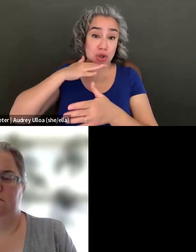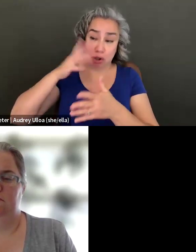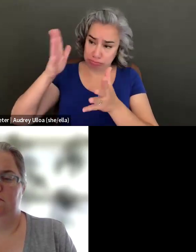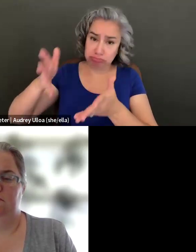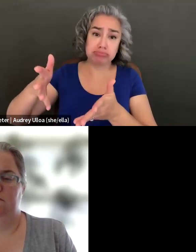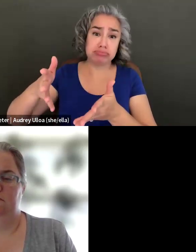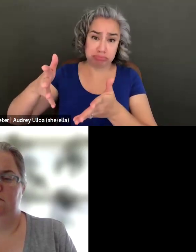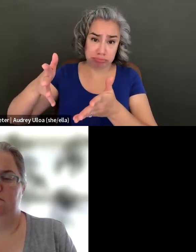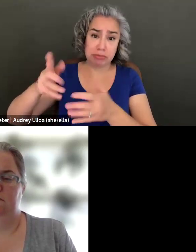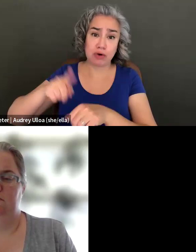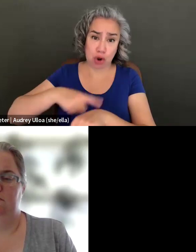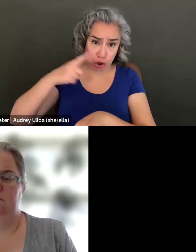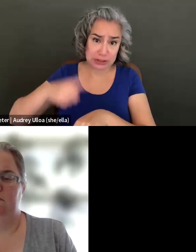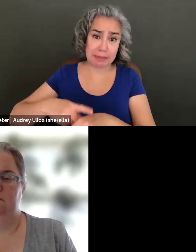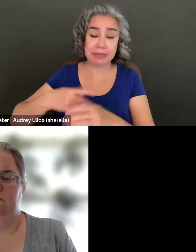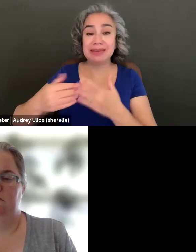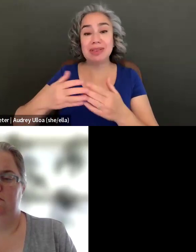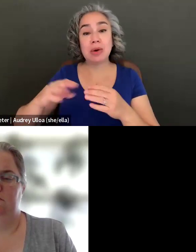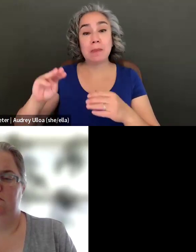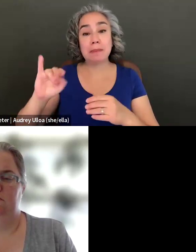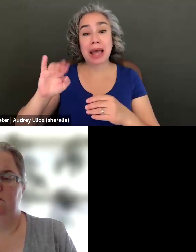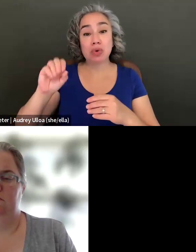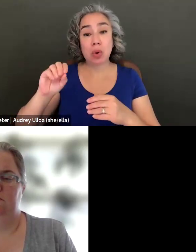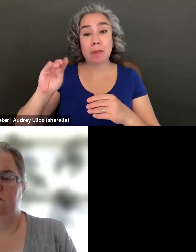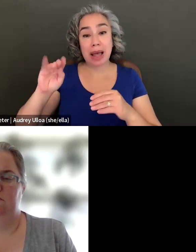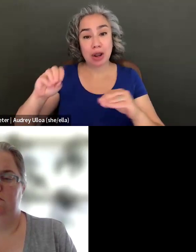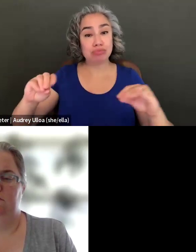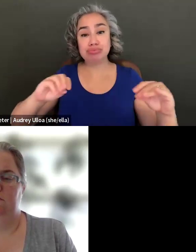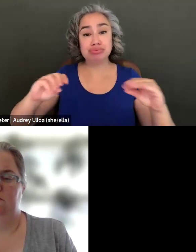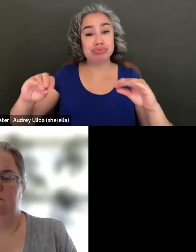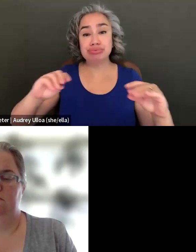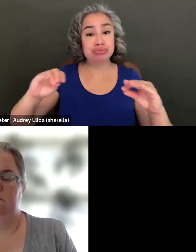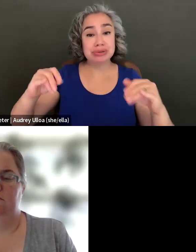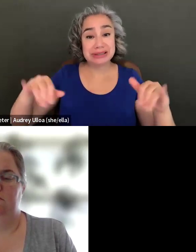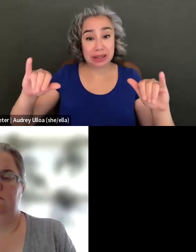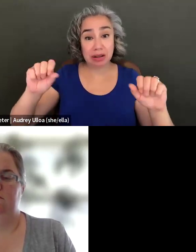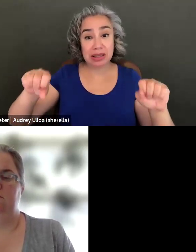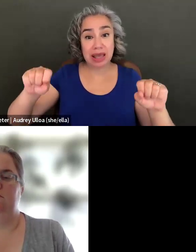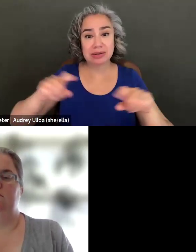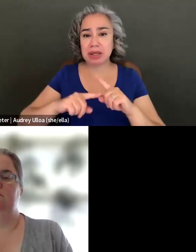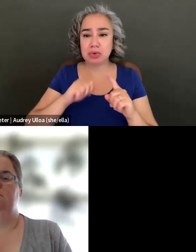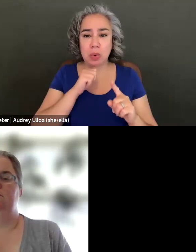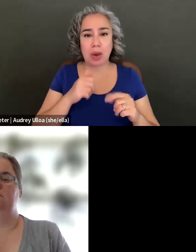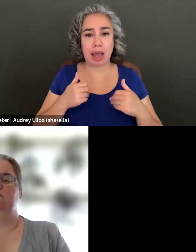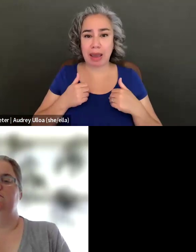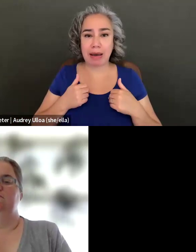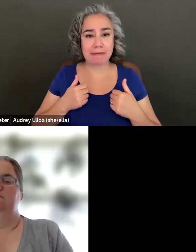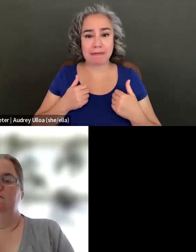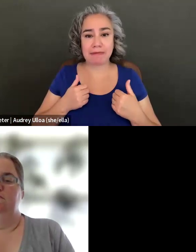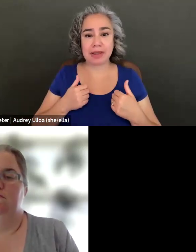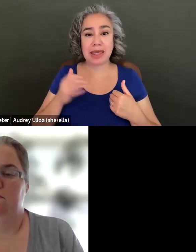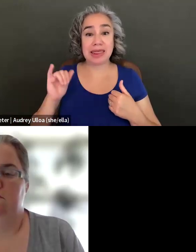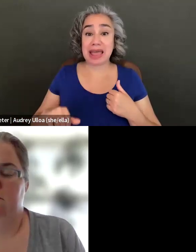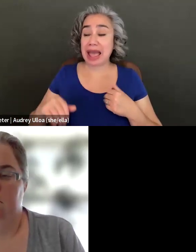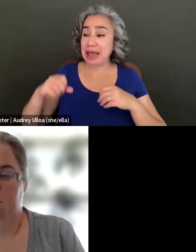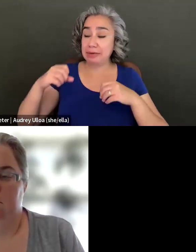long time, even though there's an active microbiome. Still, it is not having that same plant input